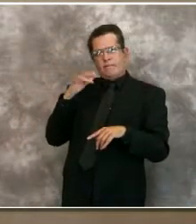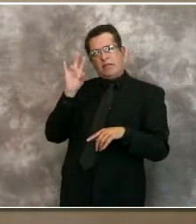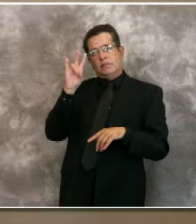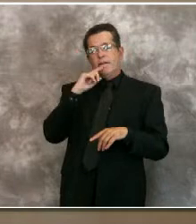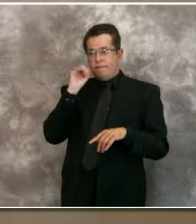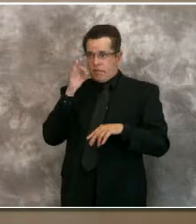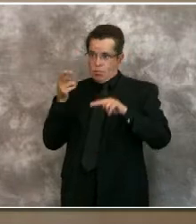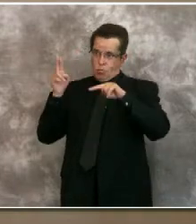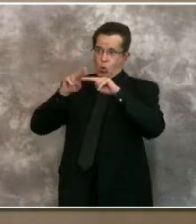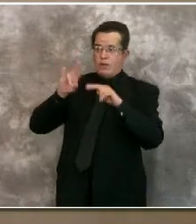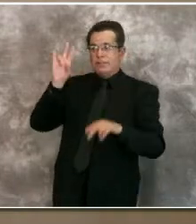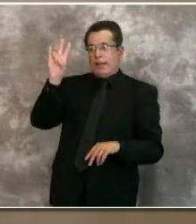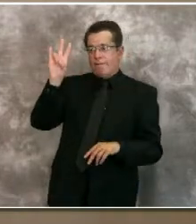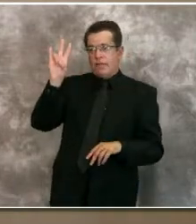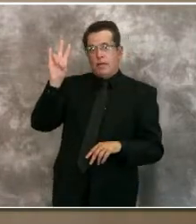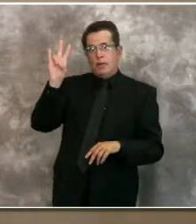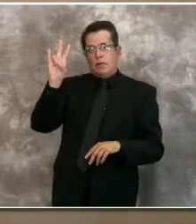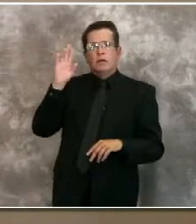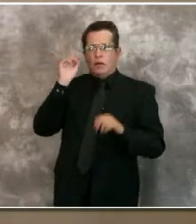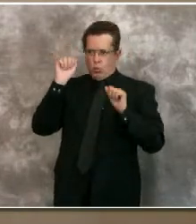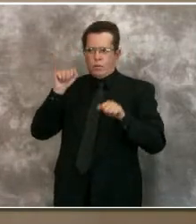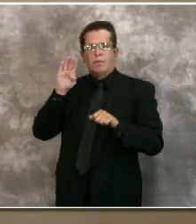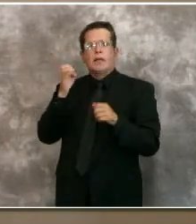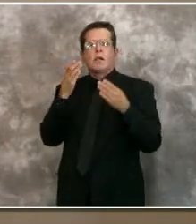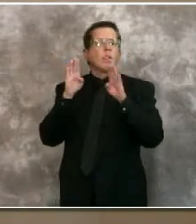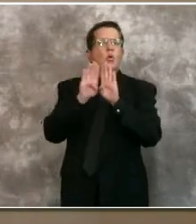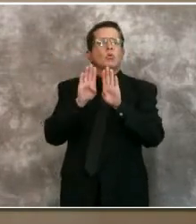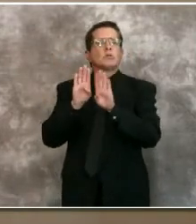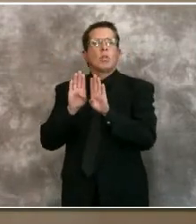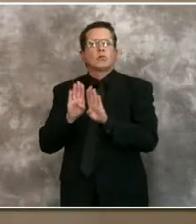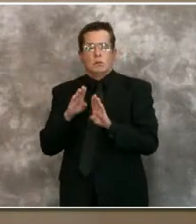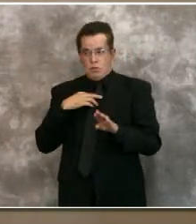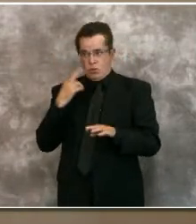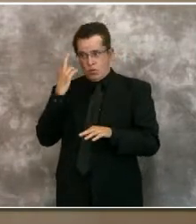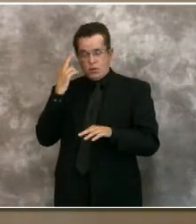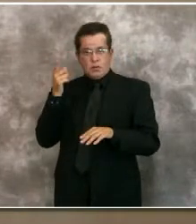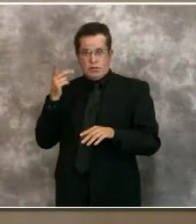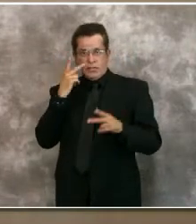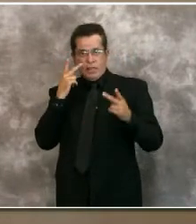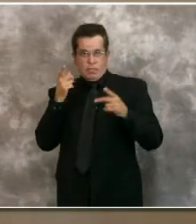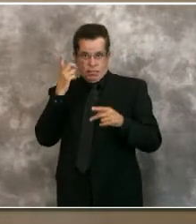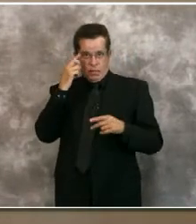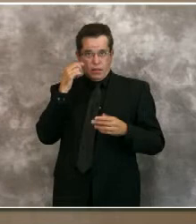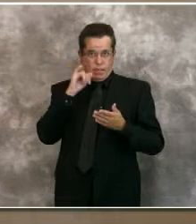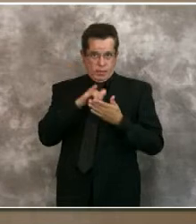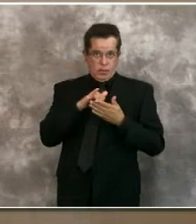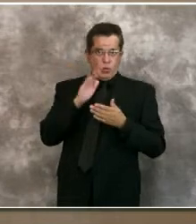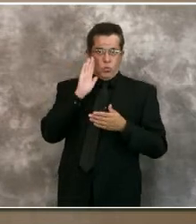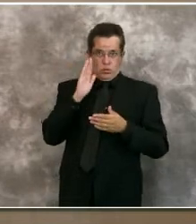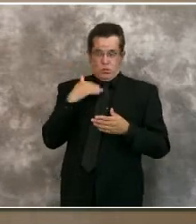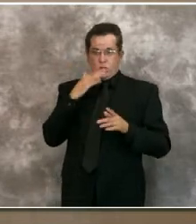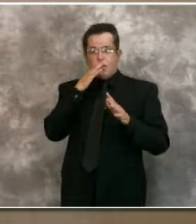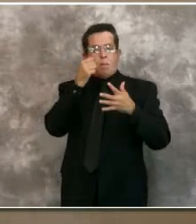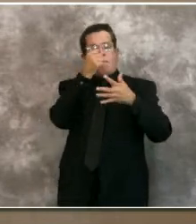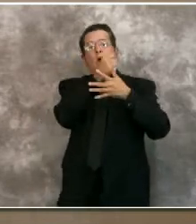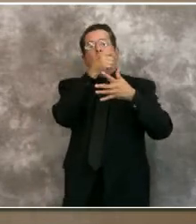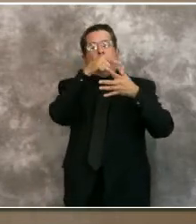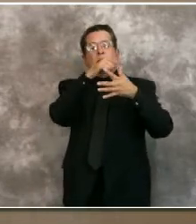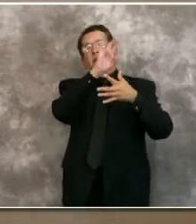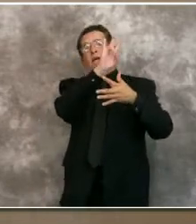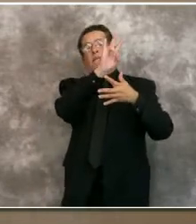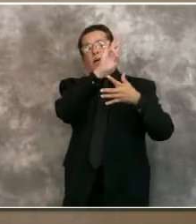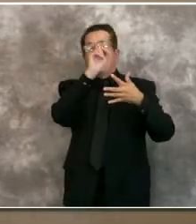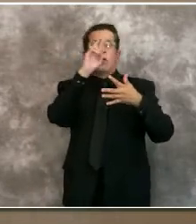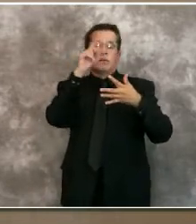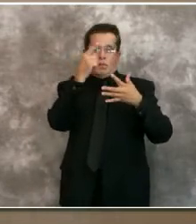could come back. You guys said with more cases expected as we move to relax these restrictions, do you think realistically that we'll hit one of these triggers and have to